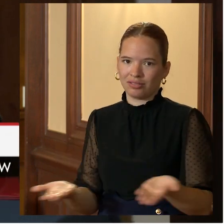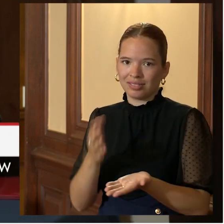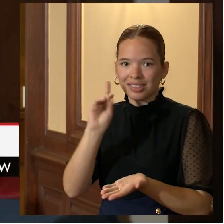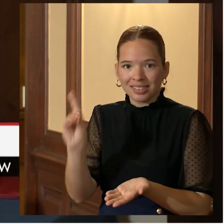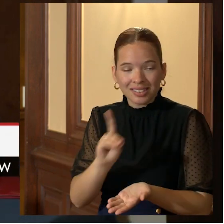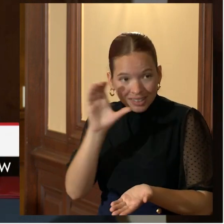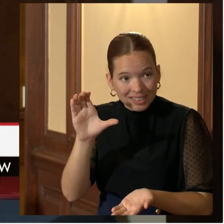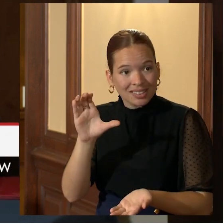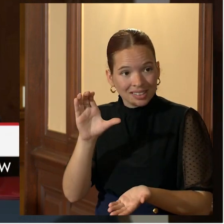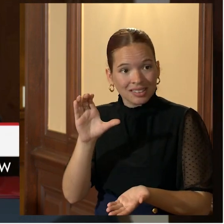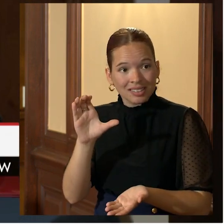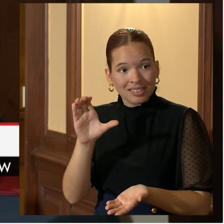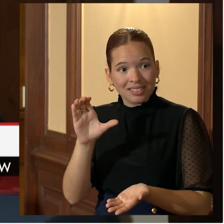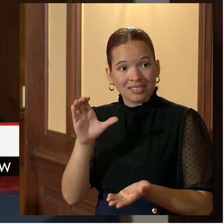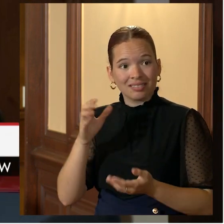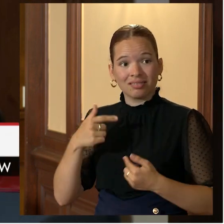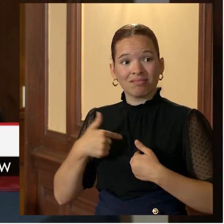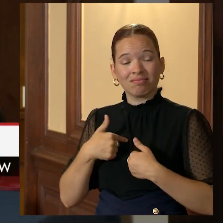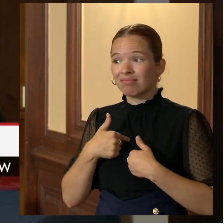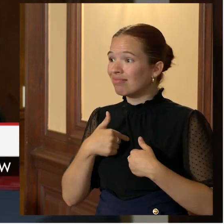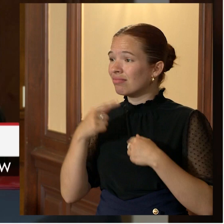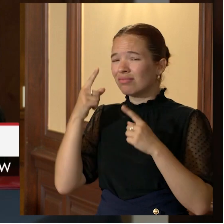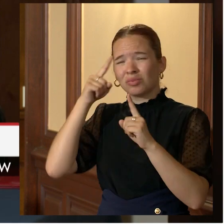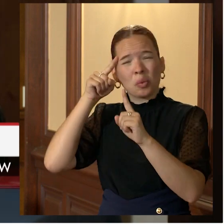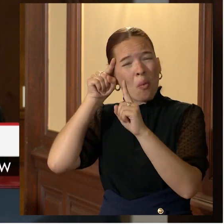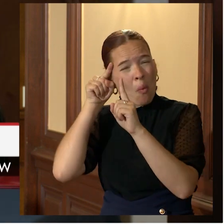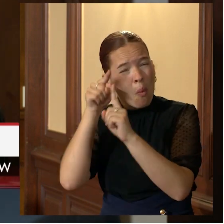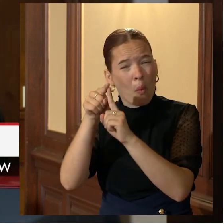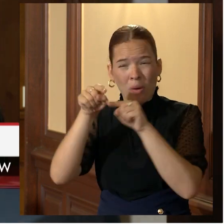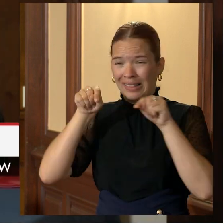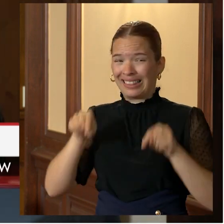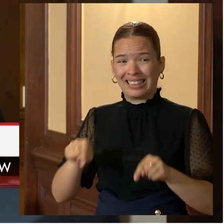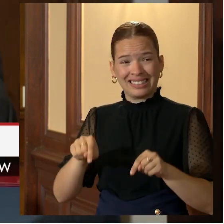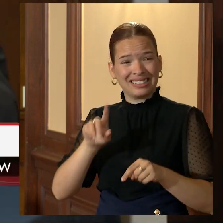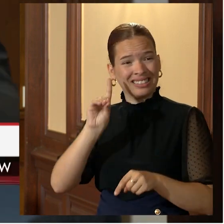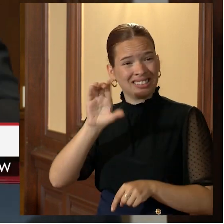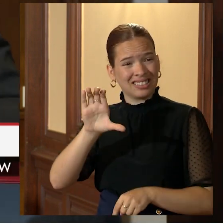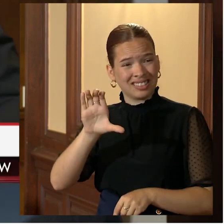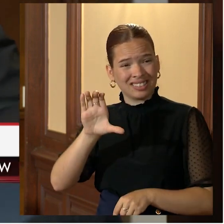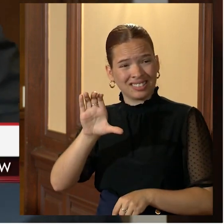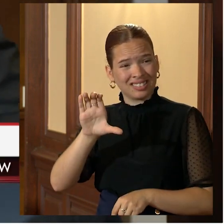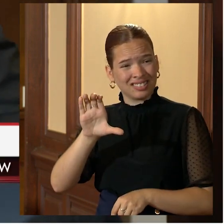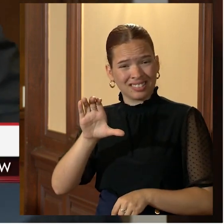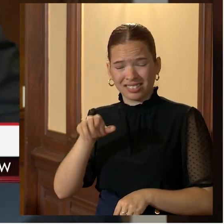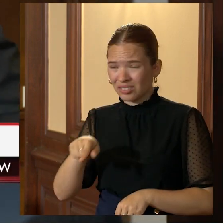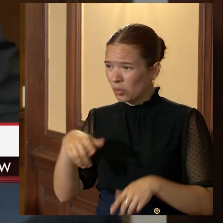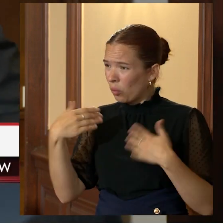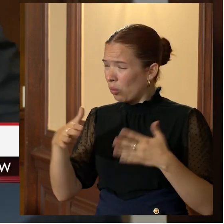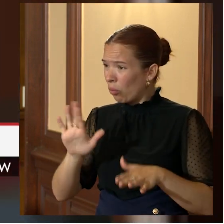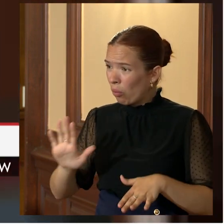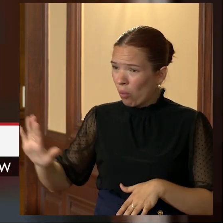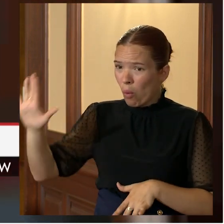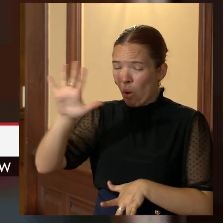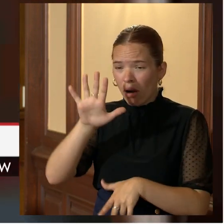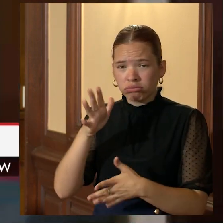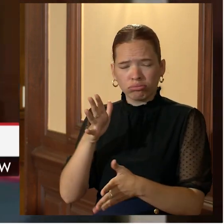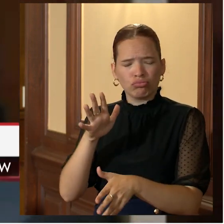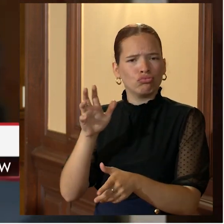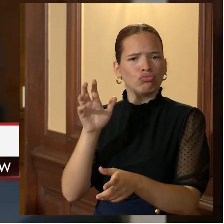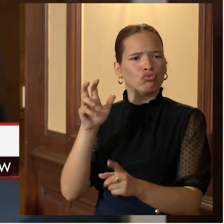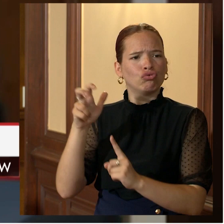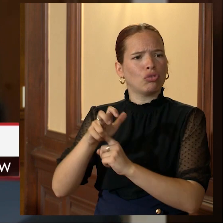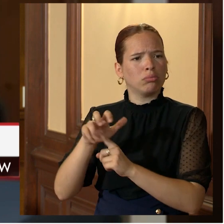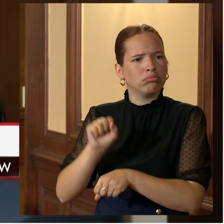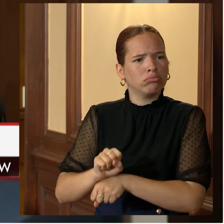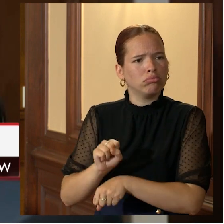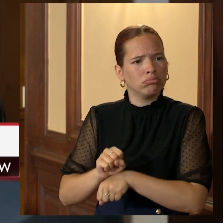but providing the same thing that anybody else would get in their states, regardless of the limitations. So